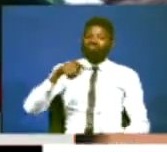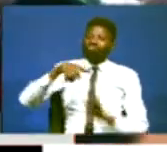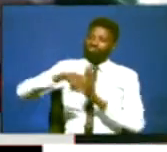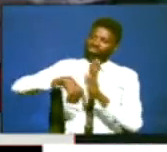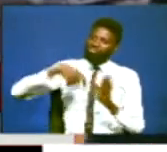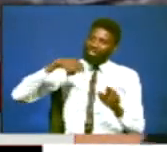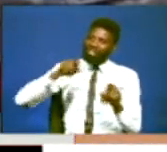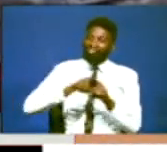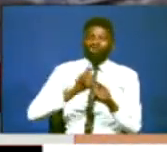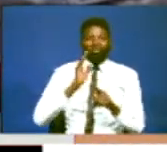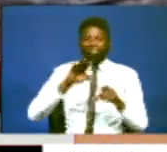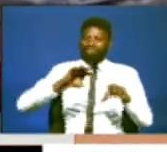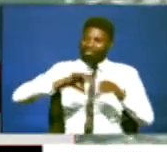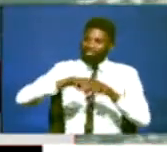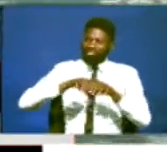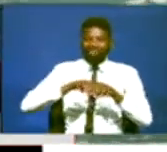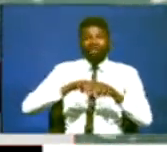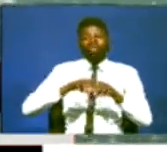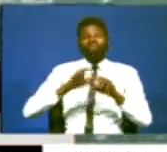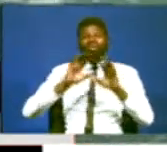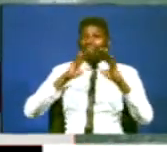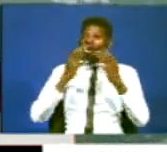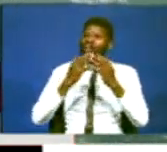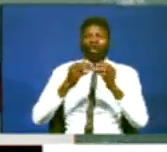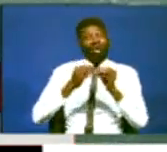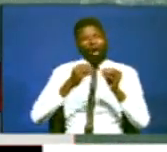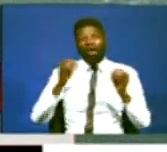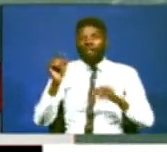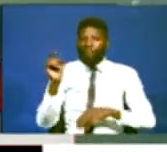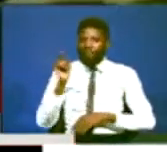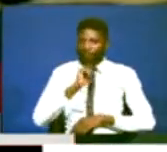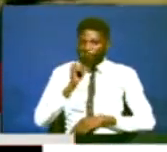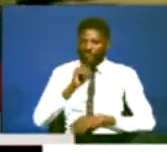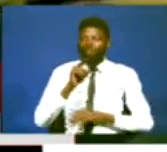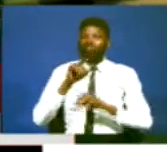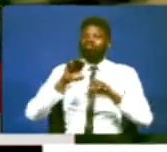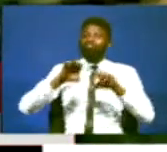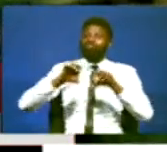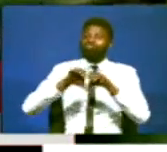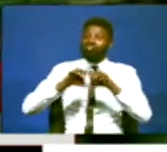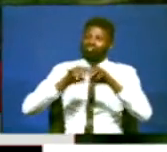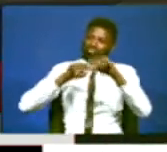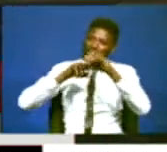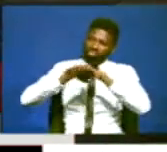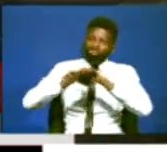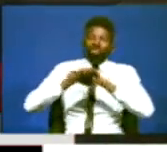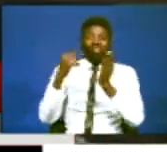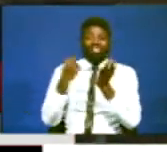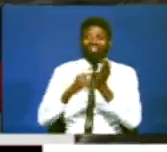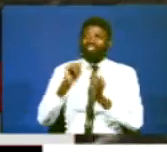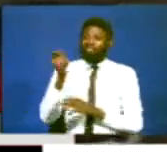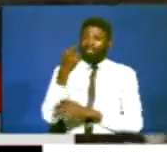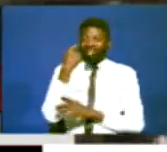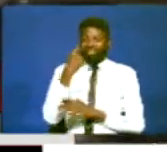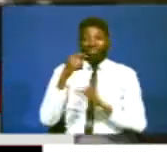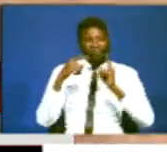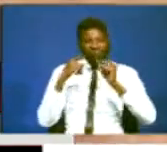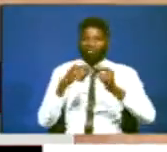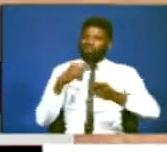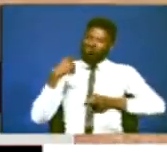longest heated pipeline. Uganda's President Yoweri Museveni has vowed to proceed with the project regardless of the